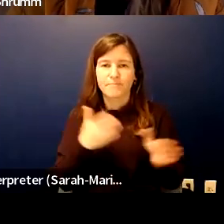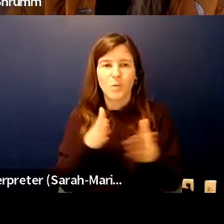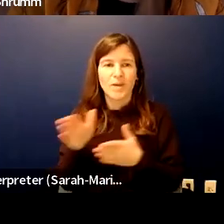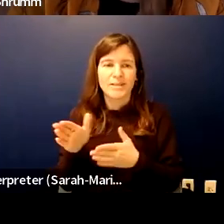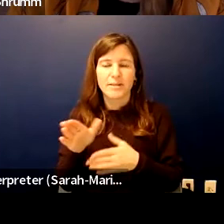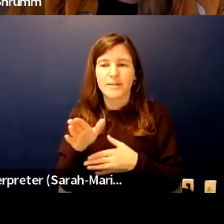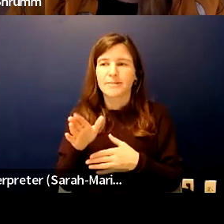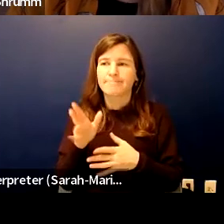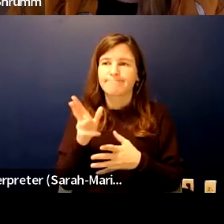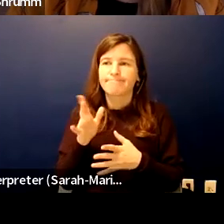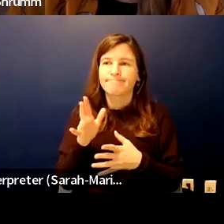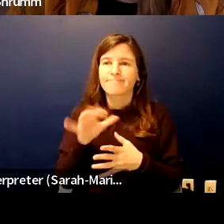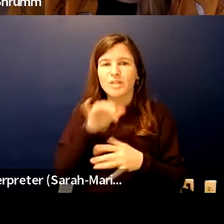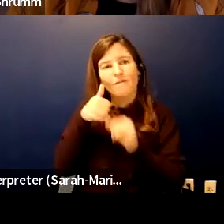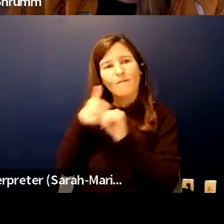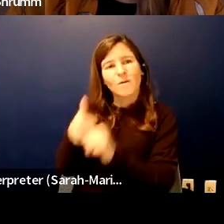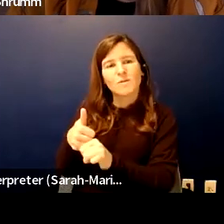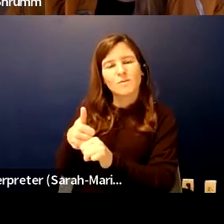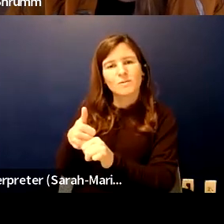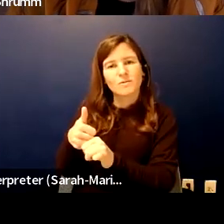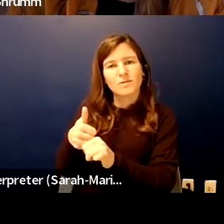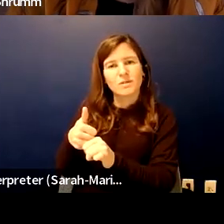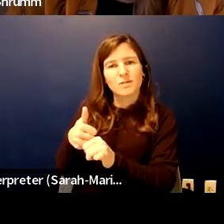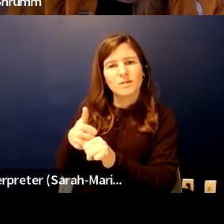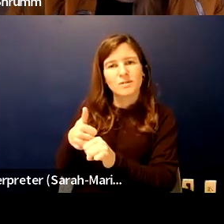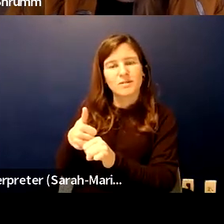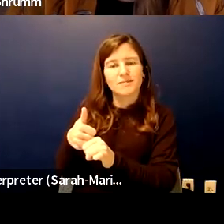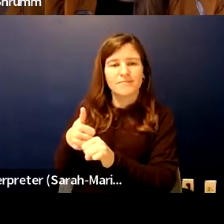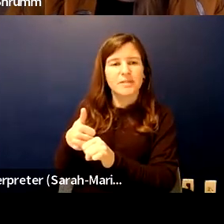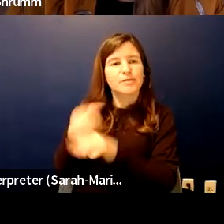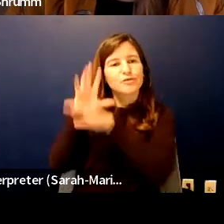not following the structure of formal time,